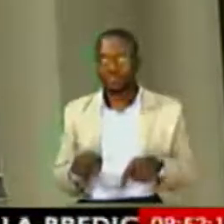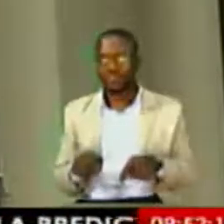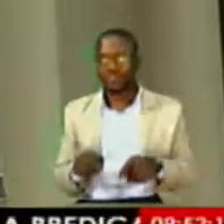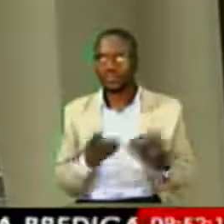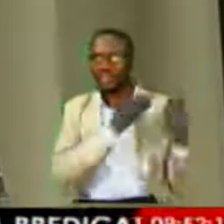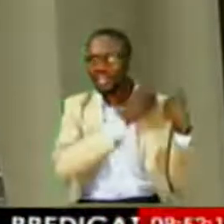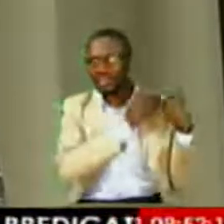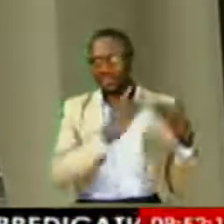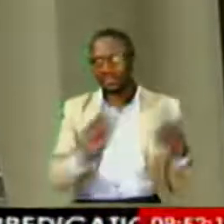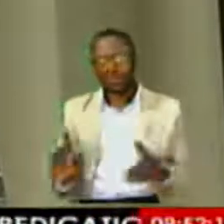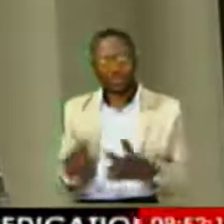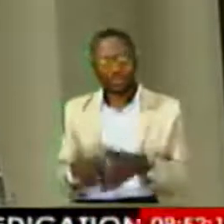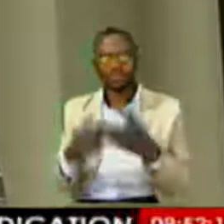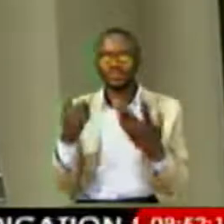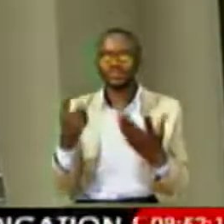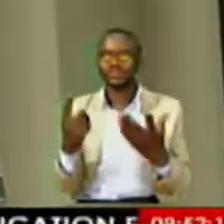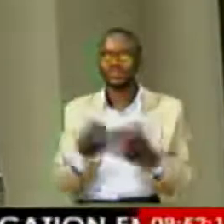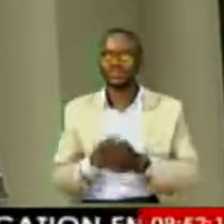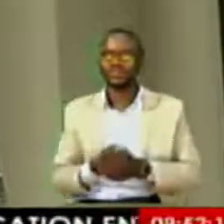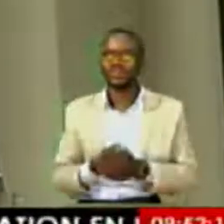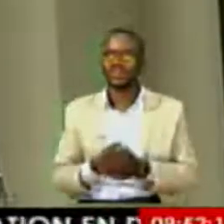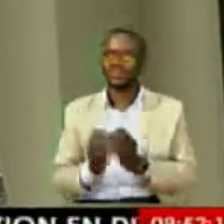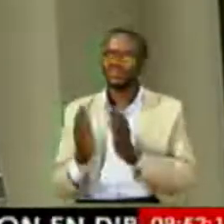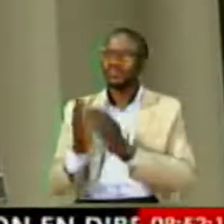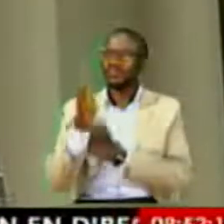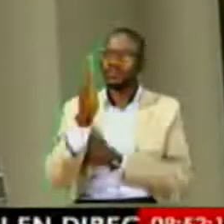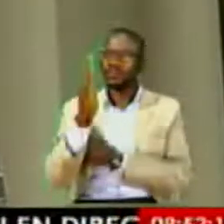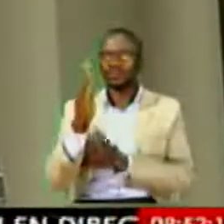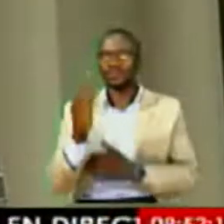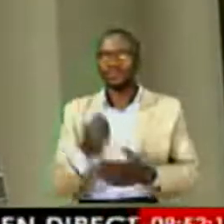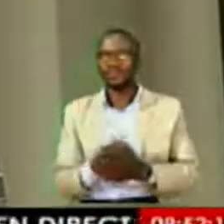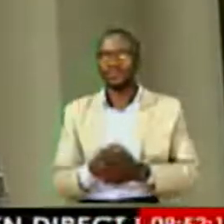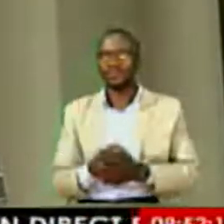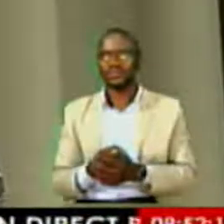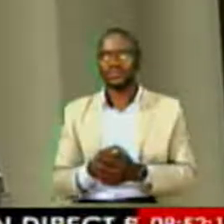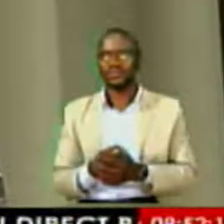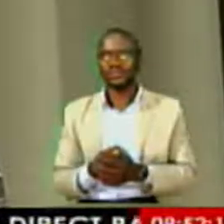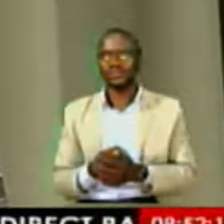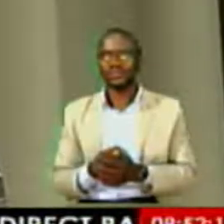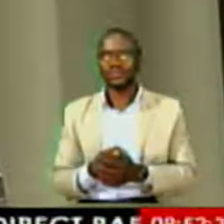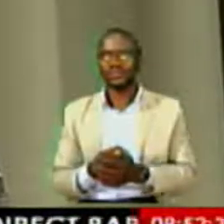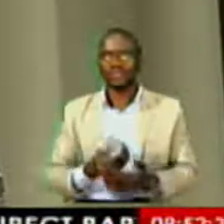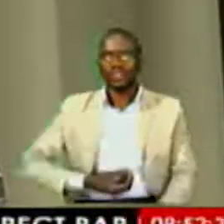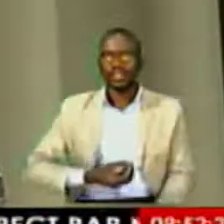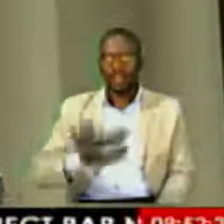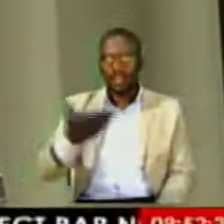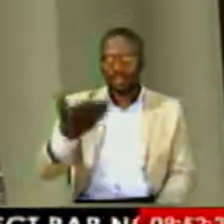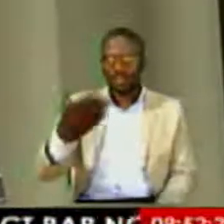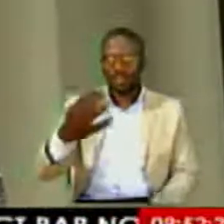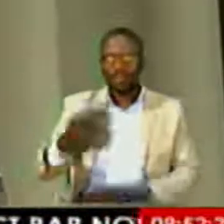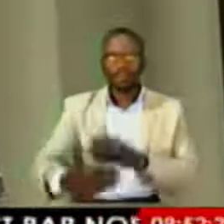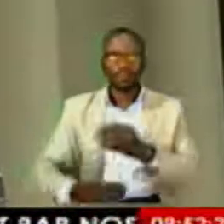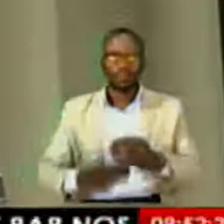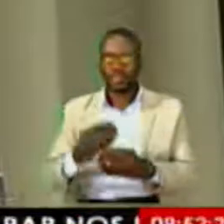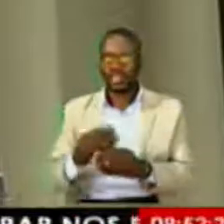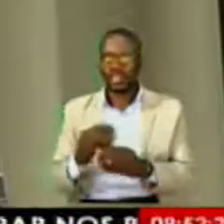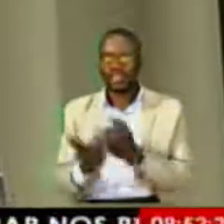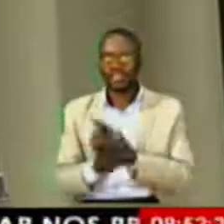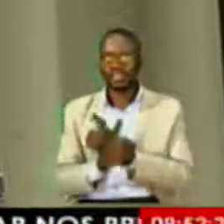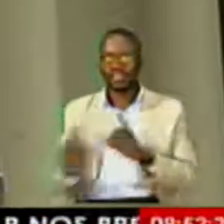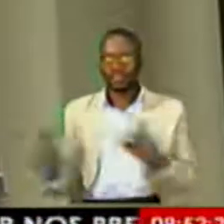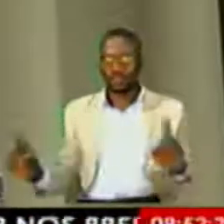le début. From the beginning. Dieu avait donné à l'humanité le libre arbitre. God gave